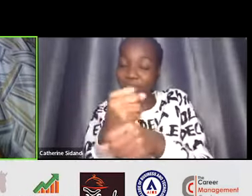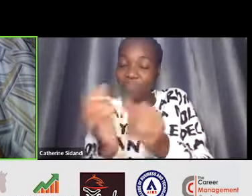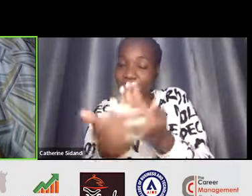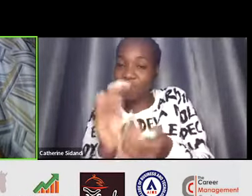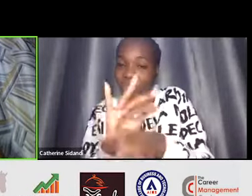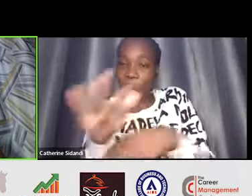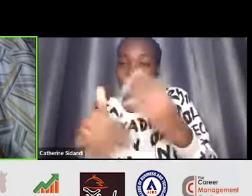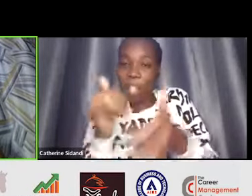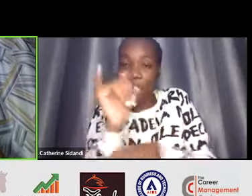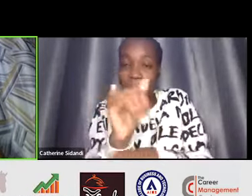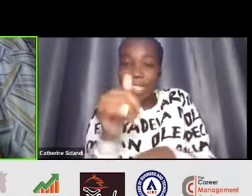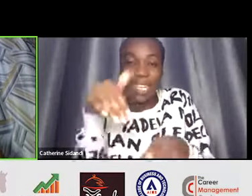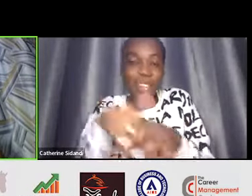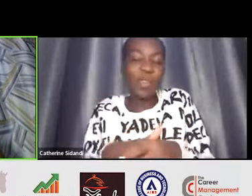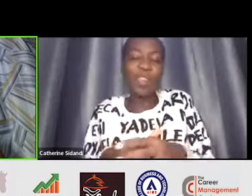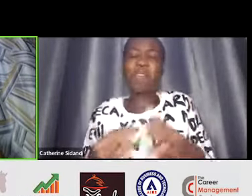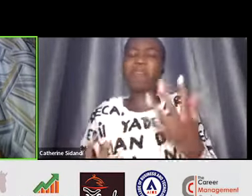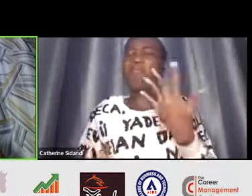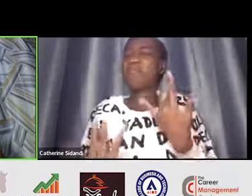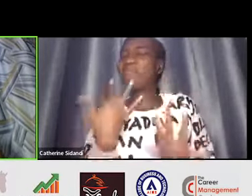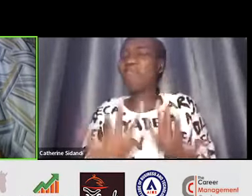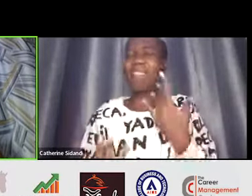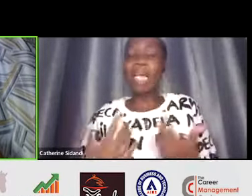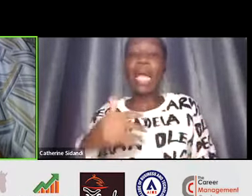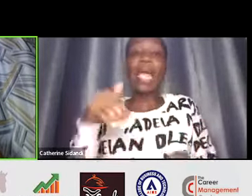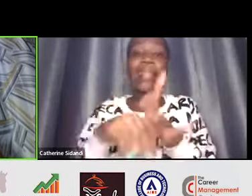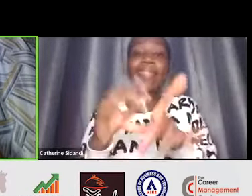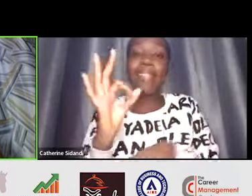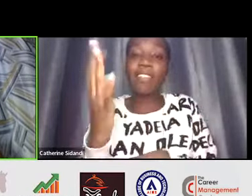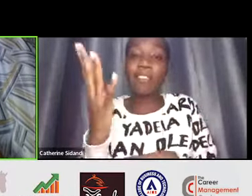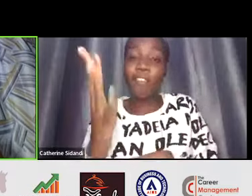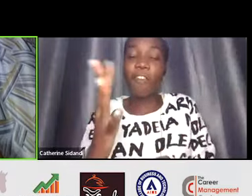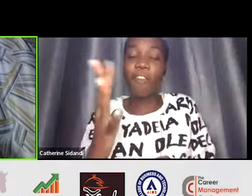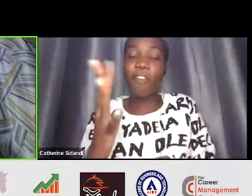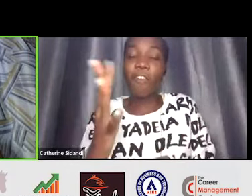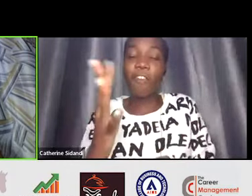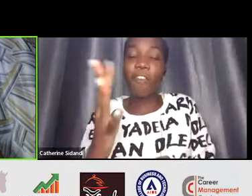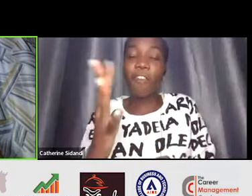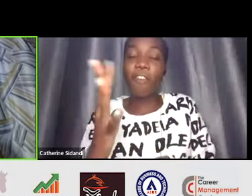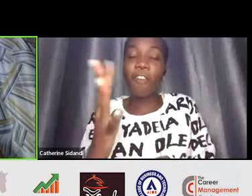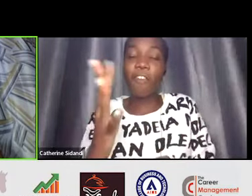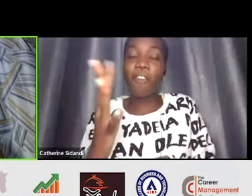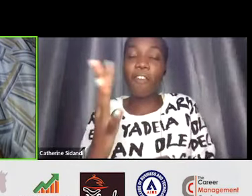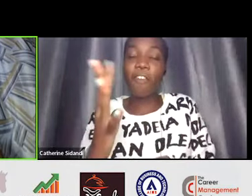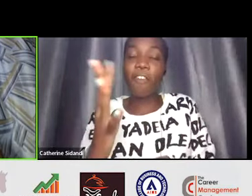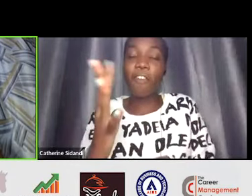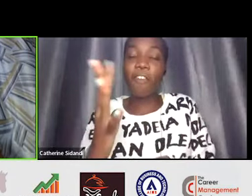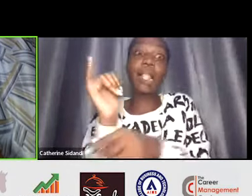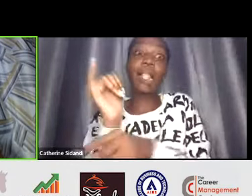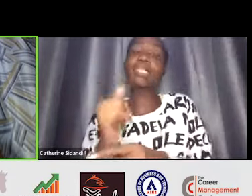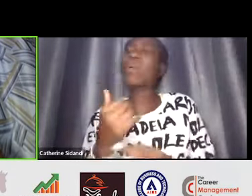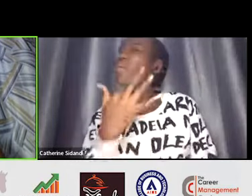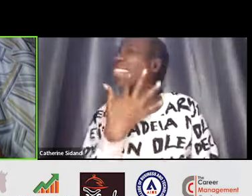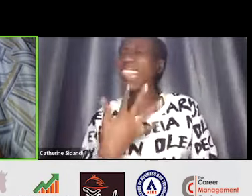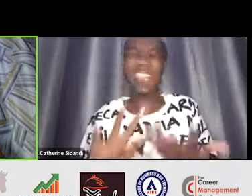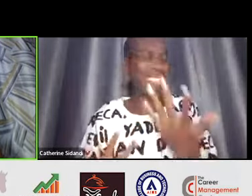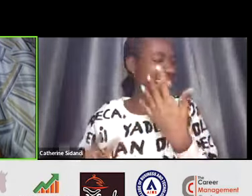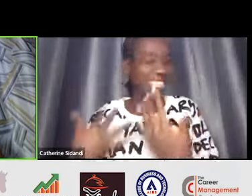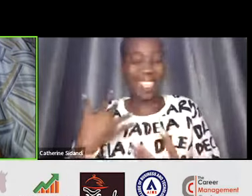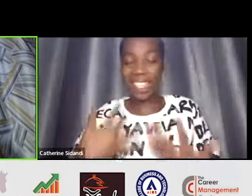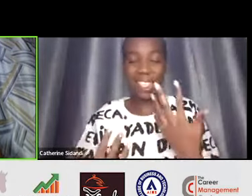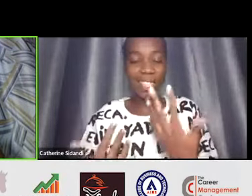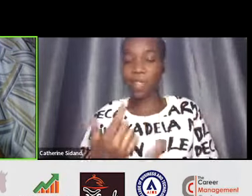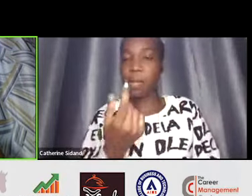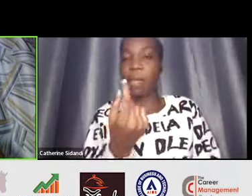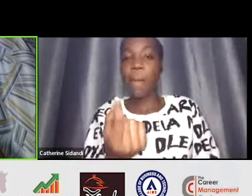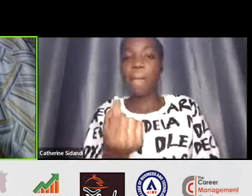in season 2, we did 34 episodes, with the last episode being a physical meeting, which was lit, to say the least. And